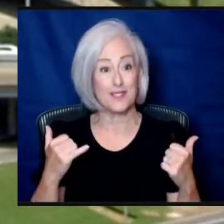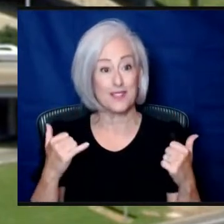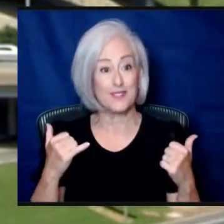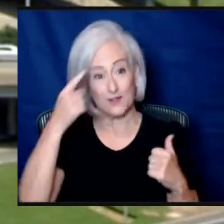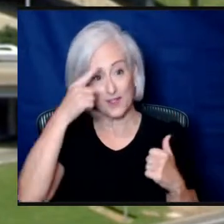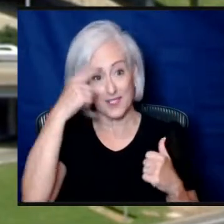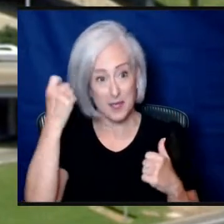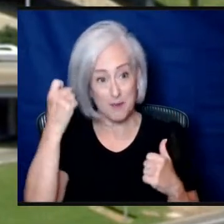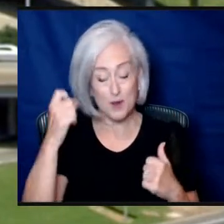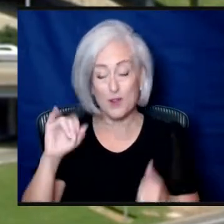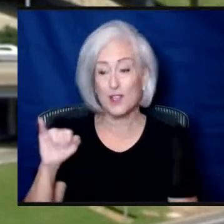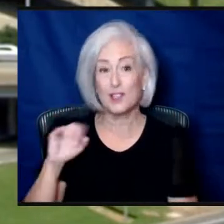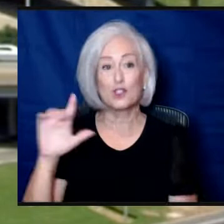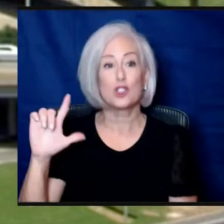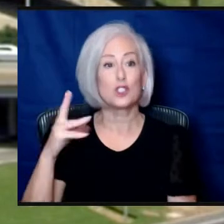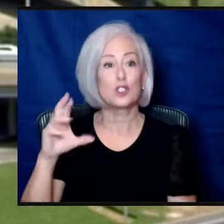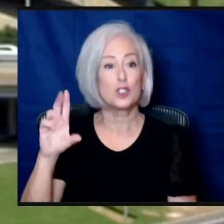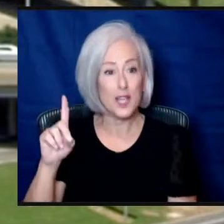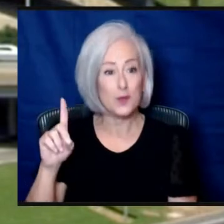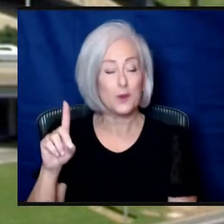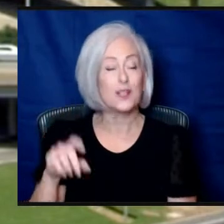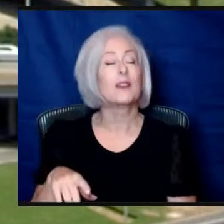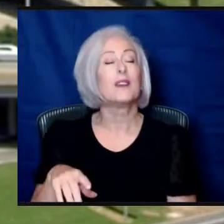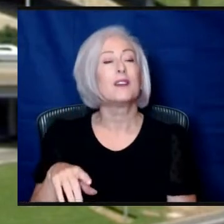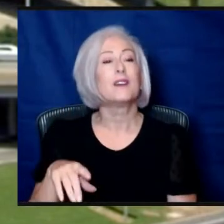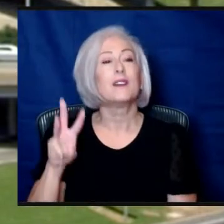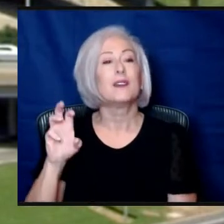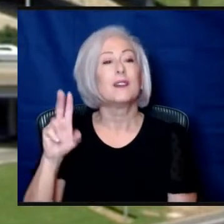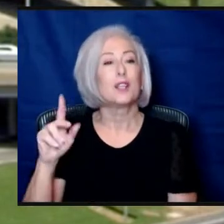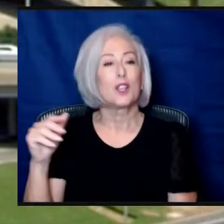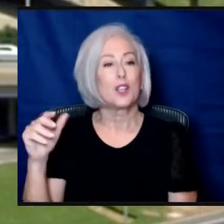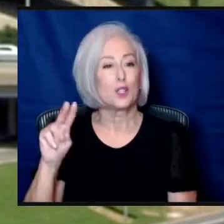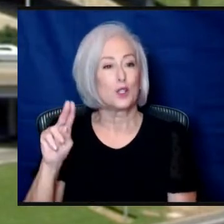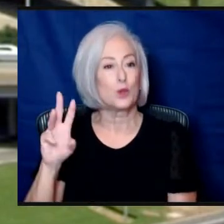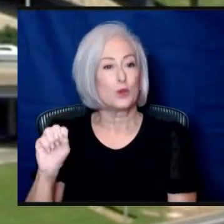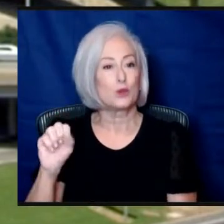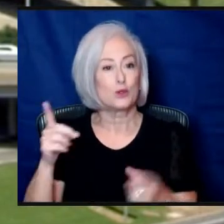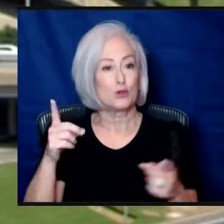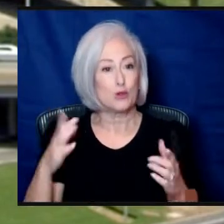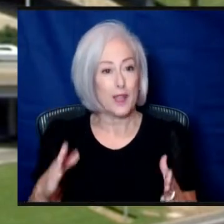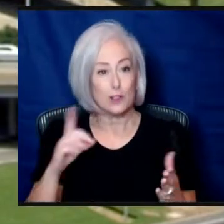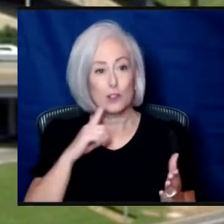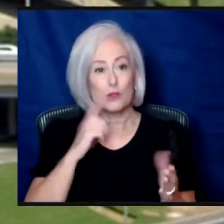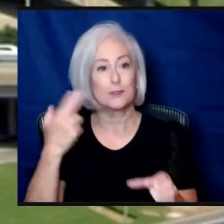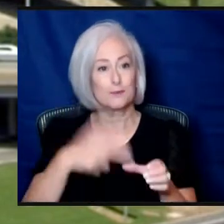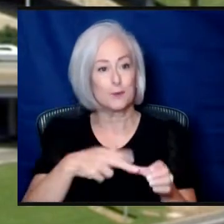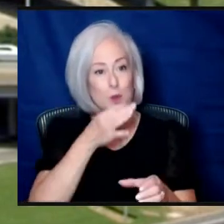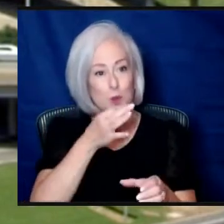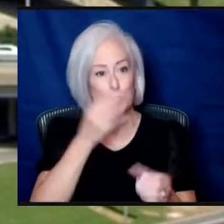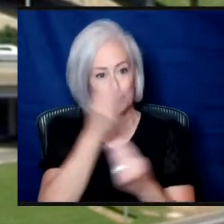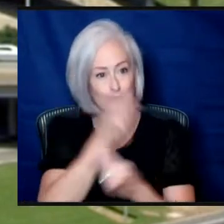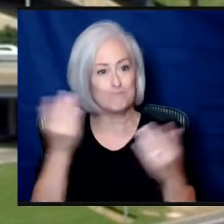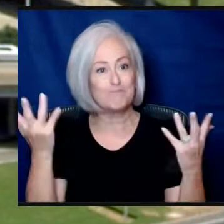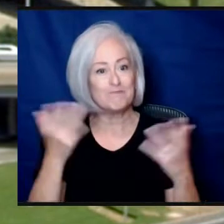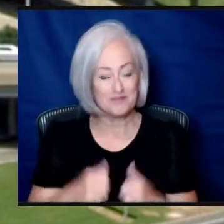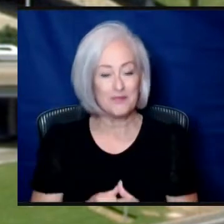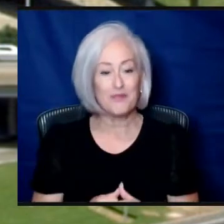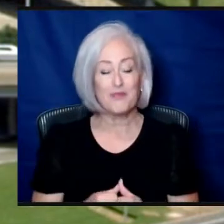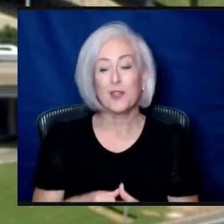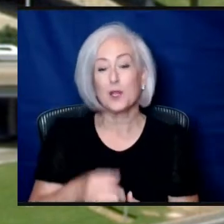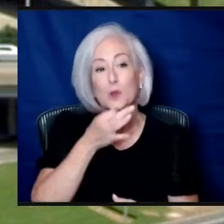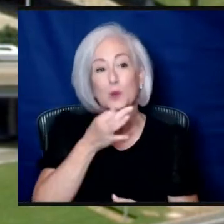join us with what you need to know. Also, coming up in about 15 minutes, we're going to be joined by Dr. Hawkinson with the